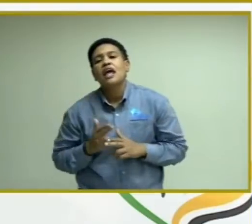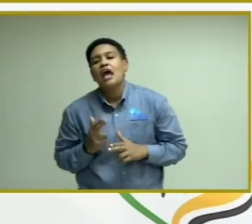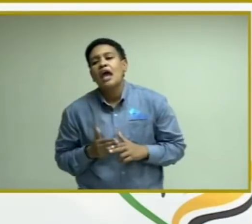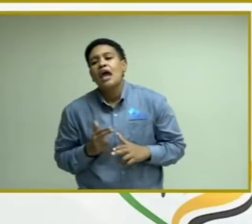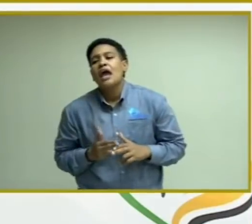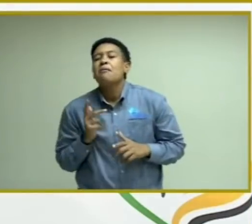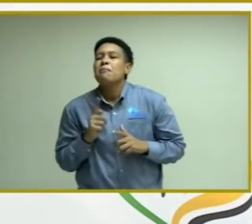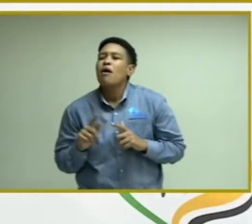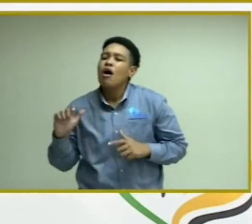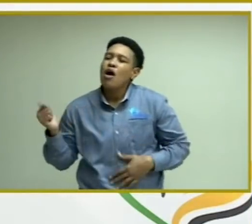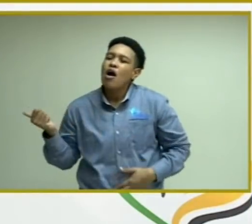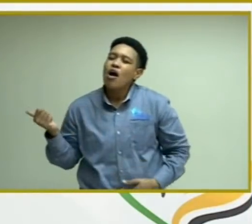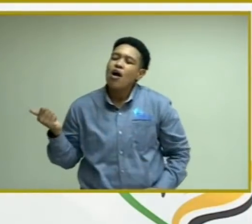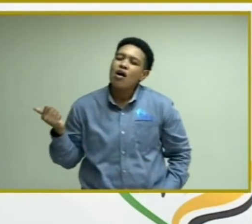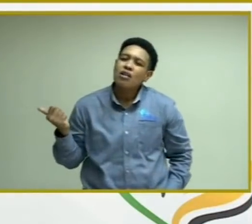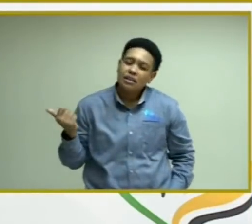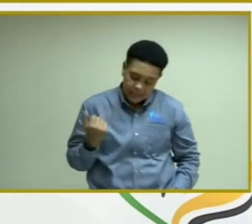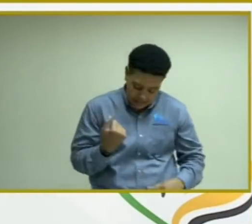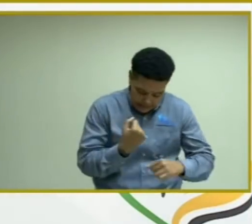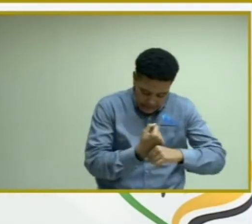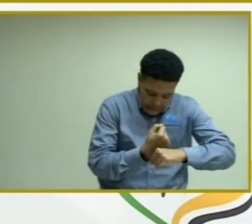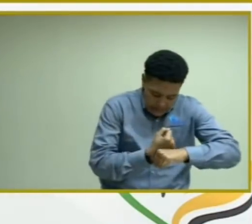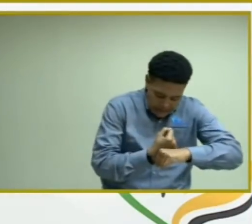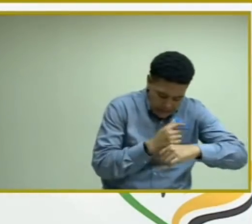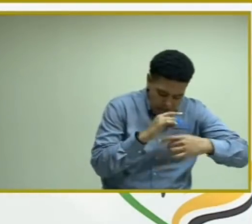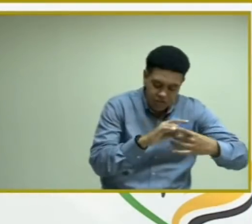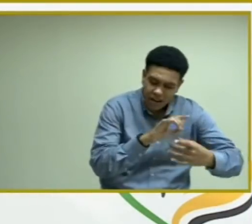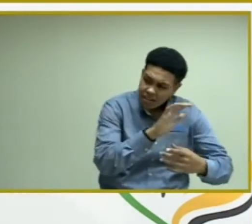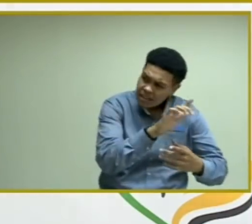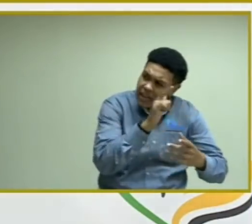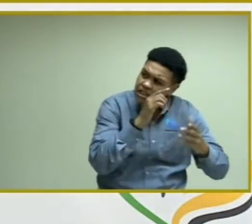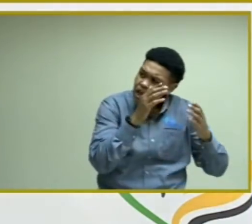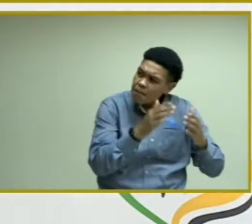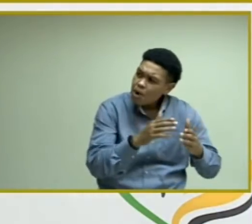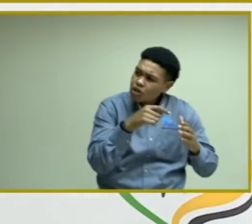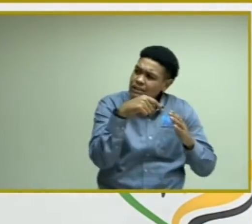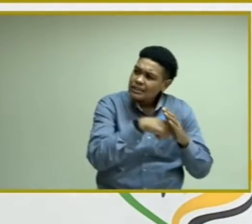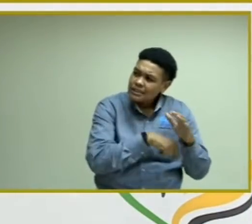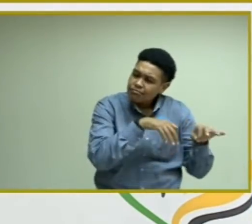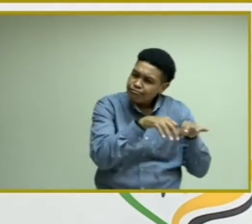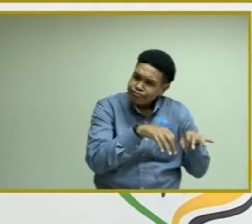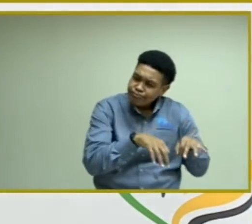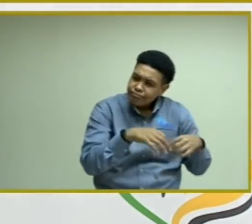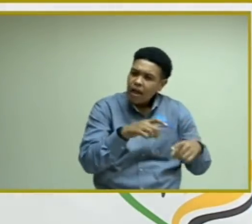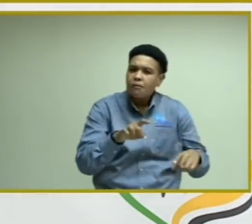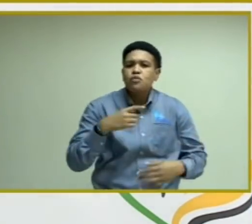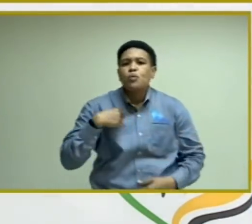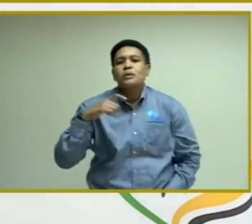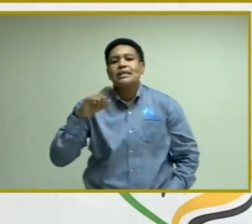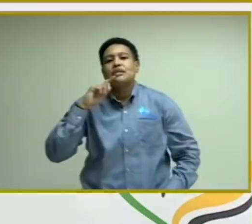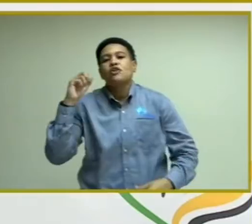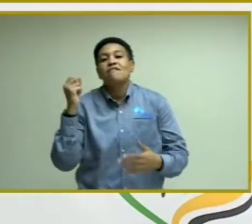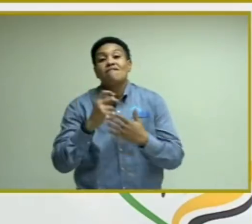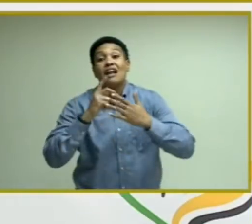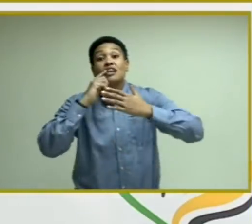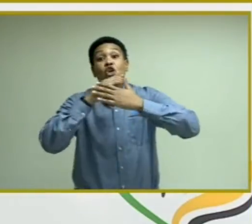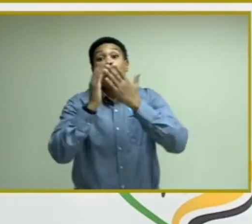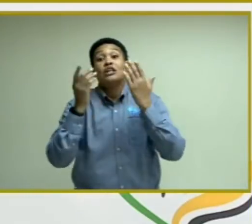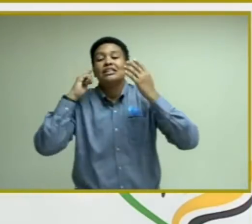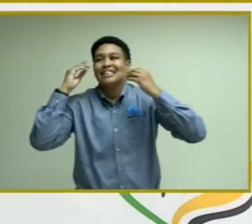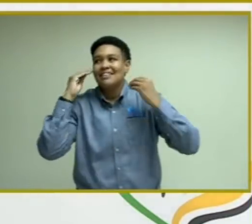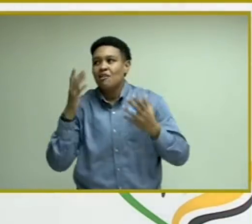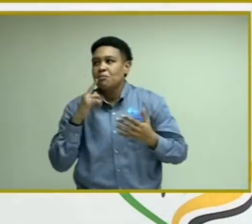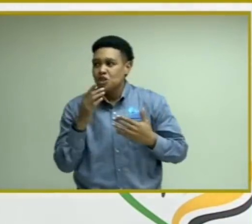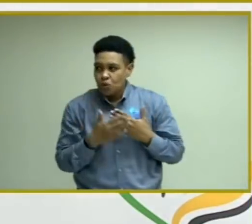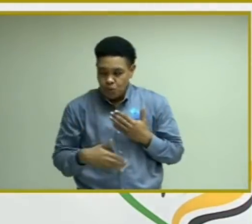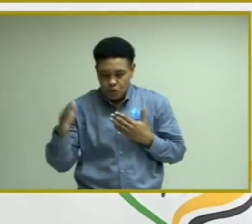names and other biostatistics relating to them as a person. And so we need to validate all of this information as